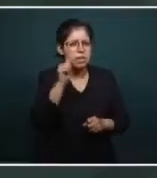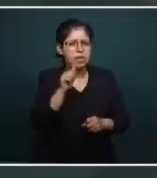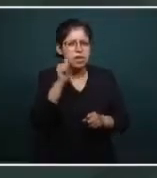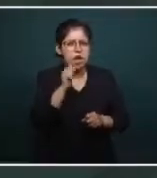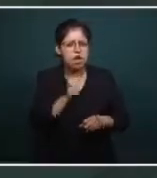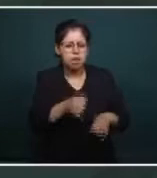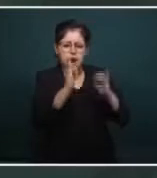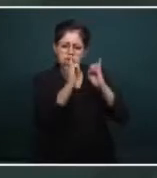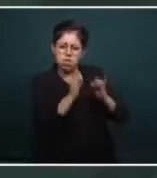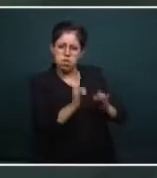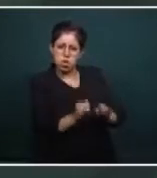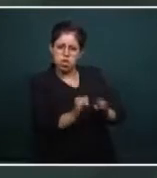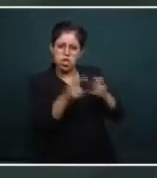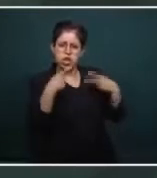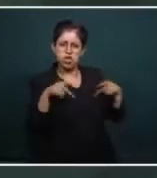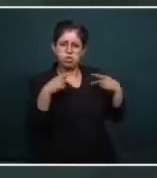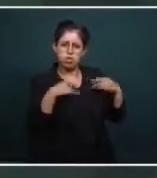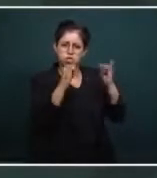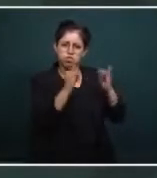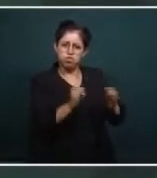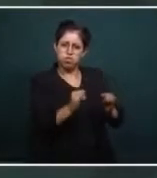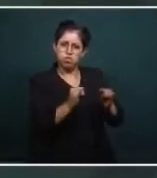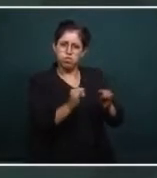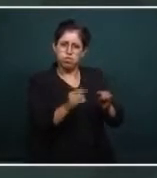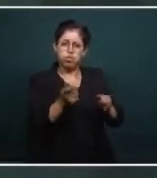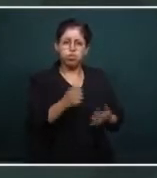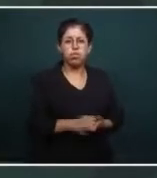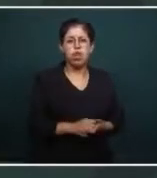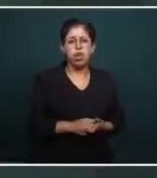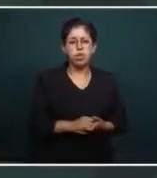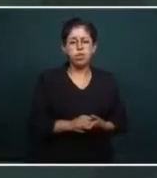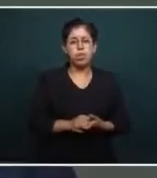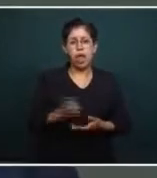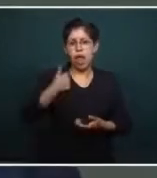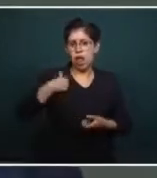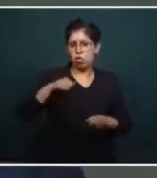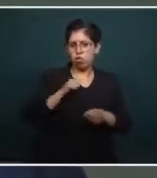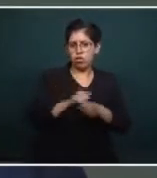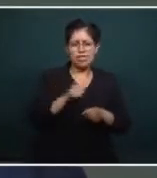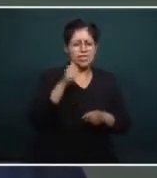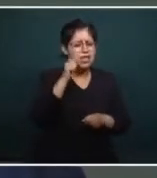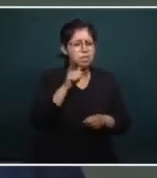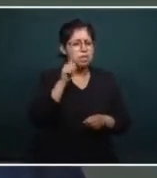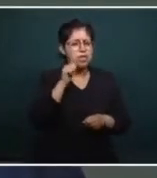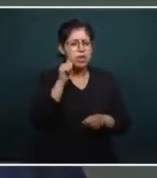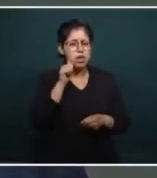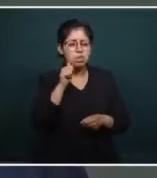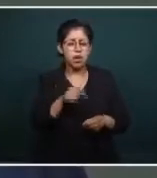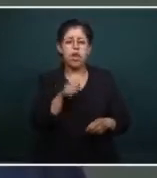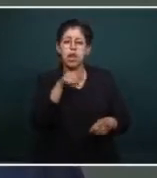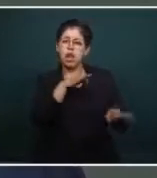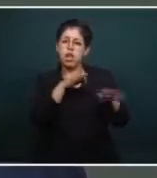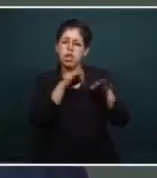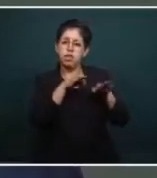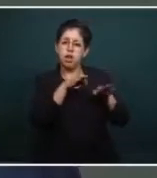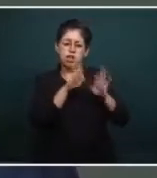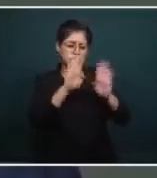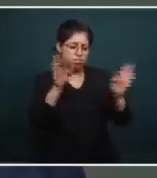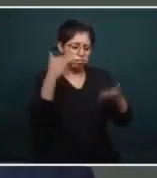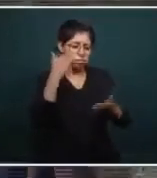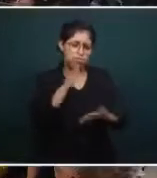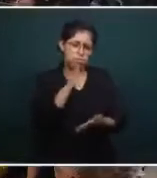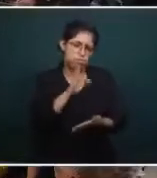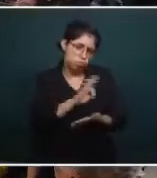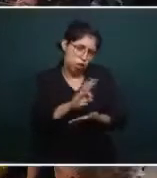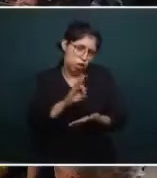cautious personas to y es la protect the autoridad dignity of competente people, la que resuelve. and that it's the competent authorities Hasta ahí that puedo.